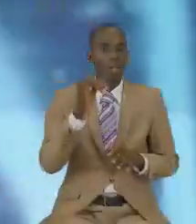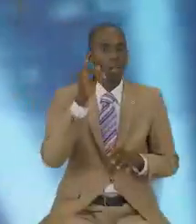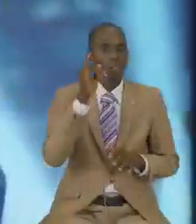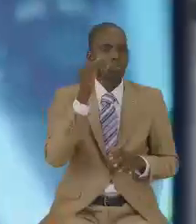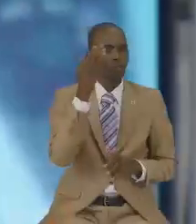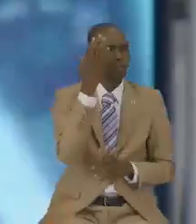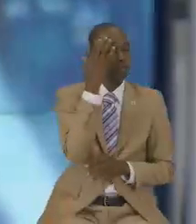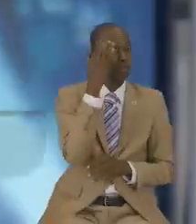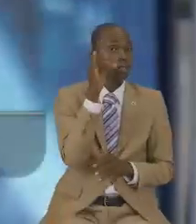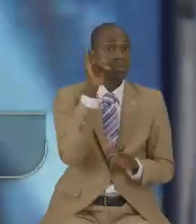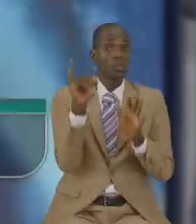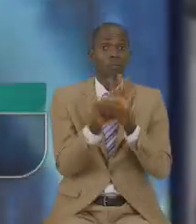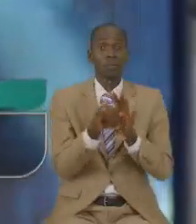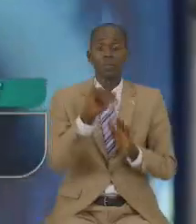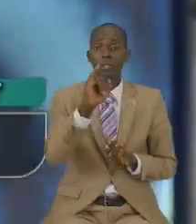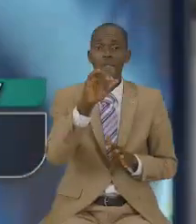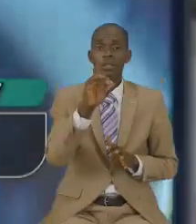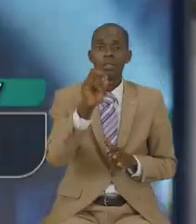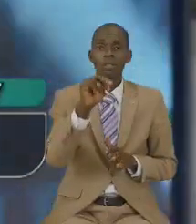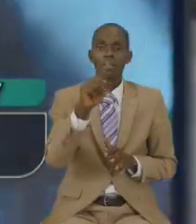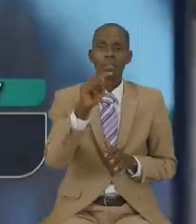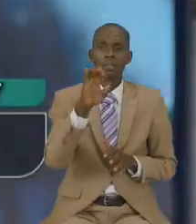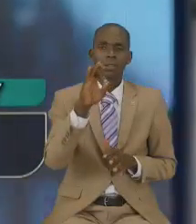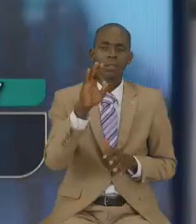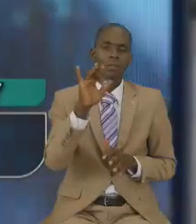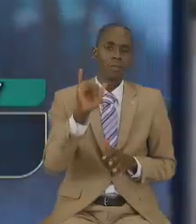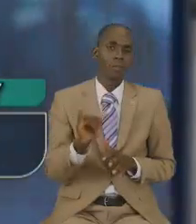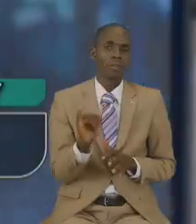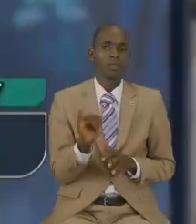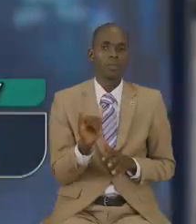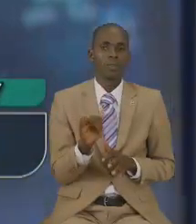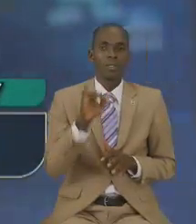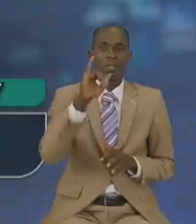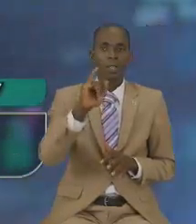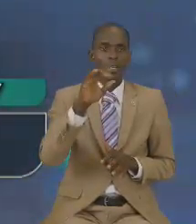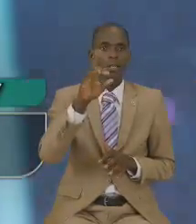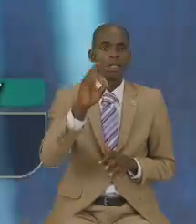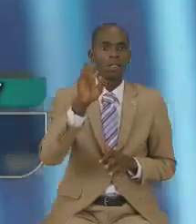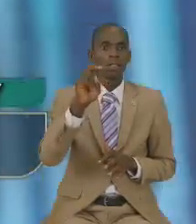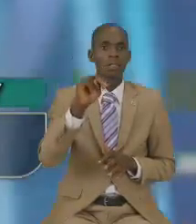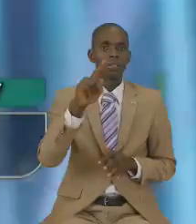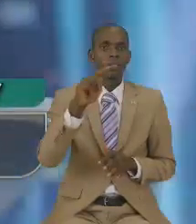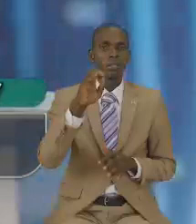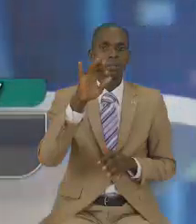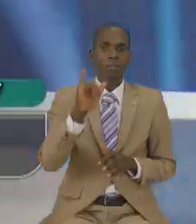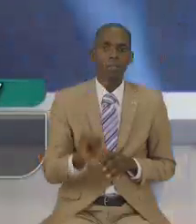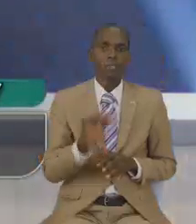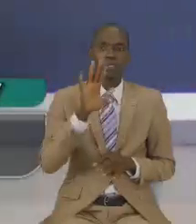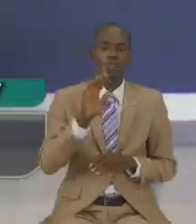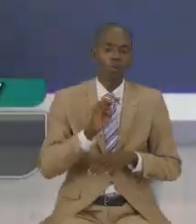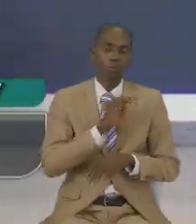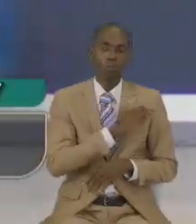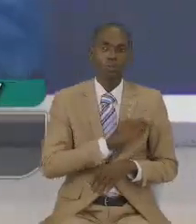Identify your mission with a glorious goal. Identify your mission. The point